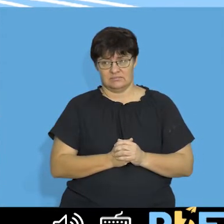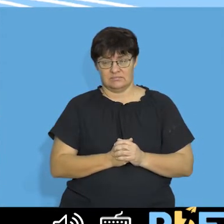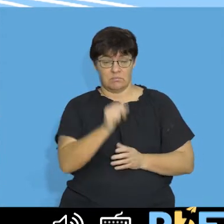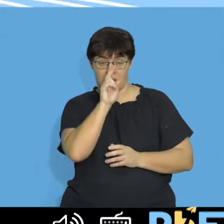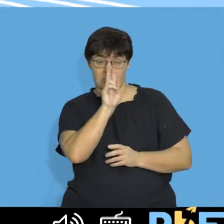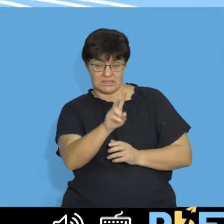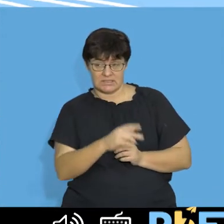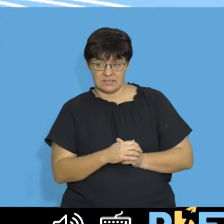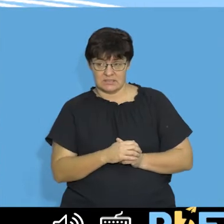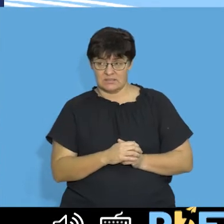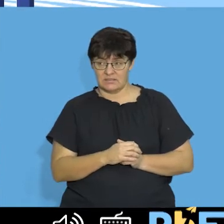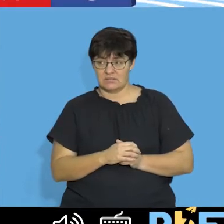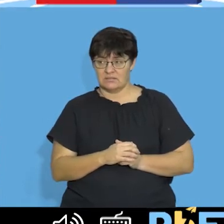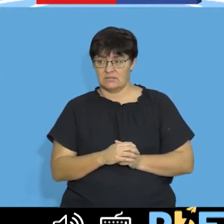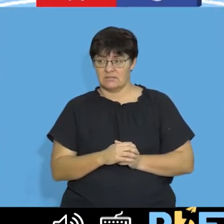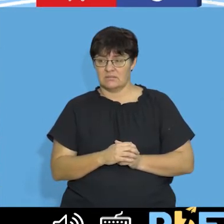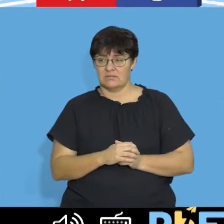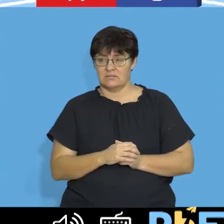here.